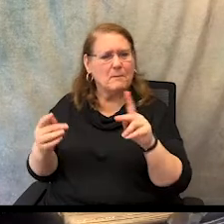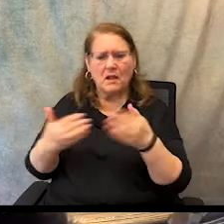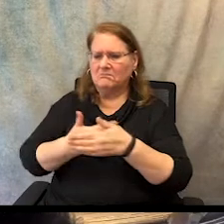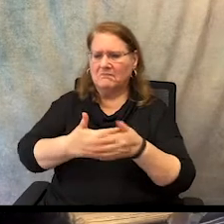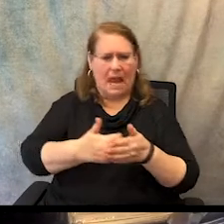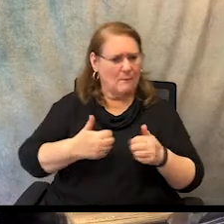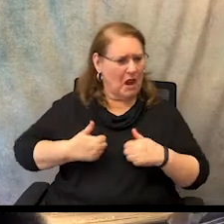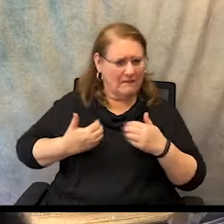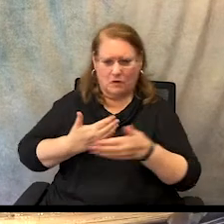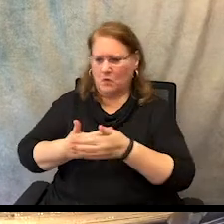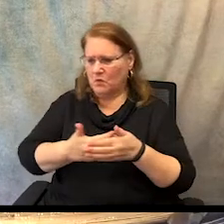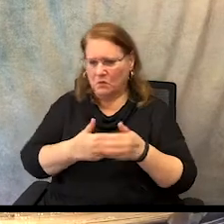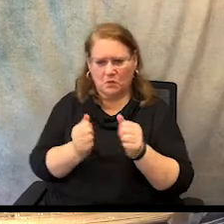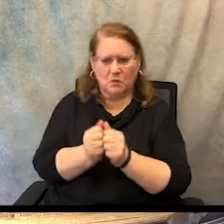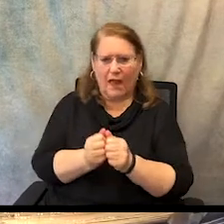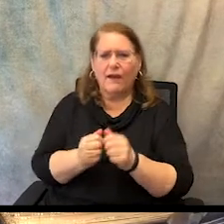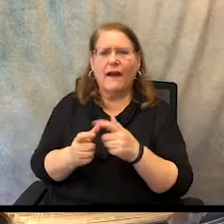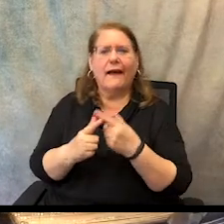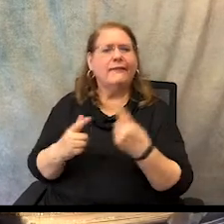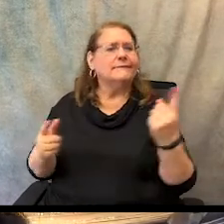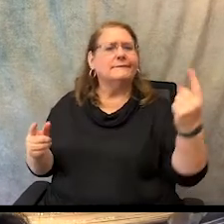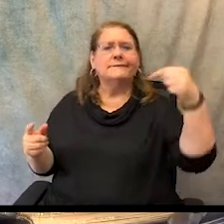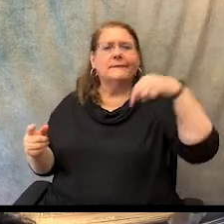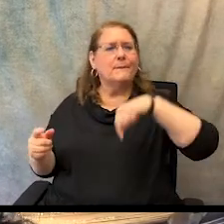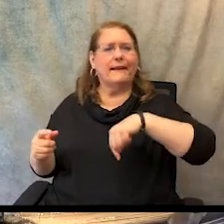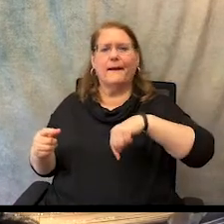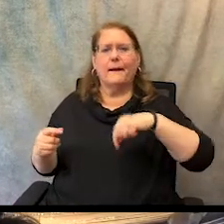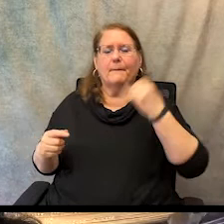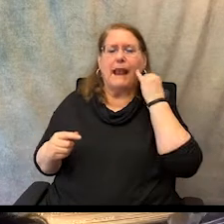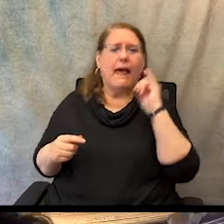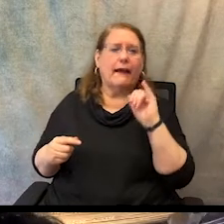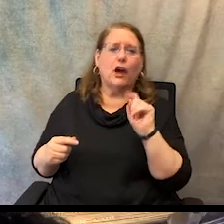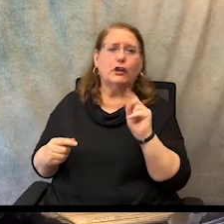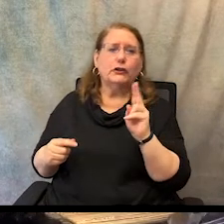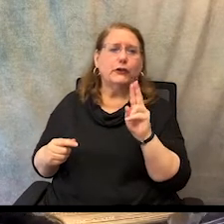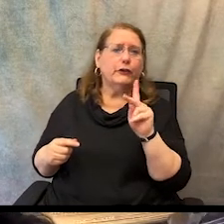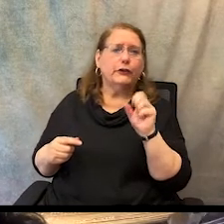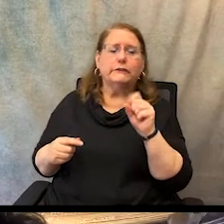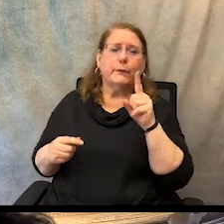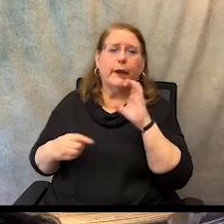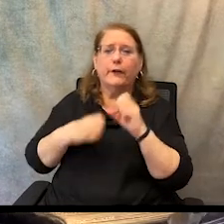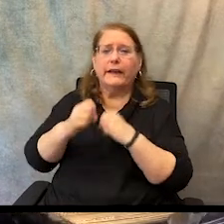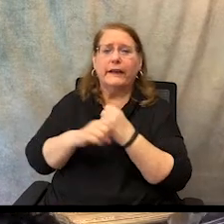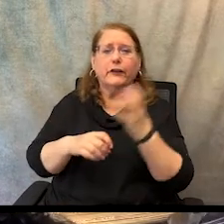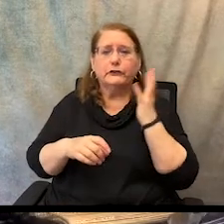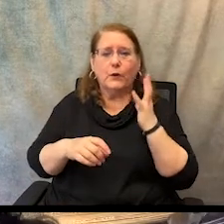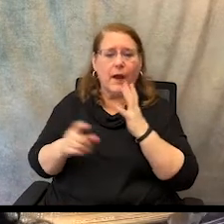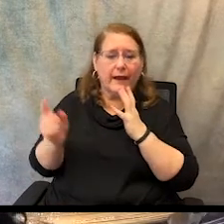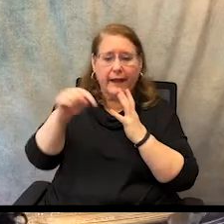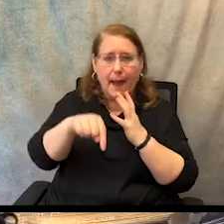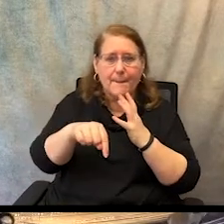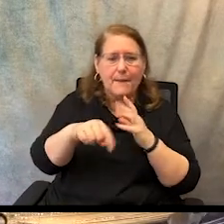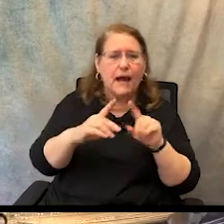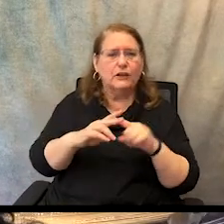They were neighbor all the time. Of course, somebody came later, like Turks from some 100 years ago, they came and